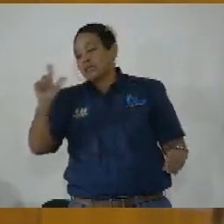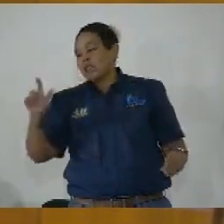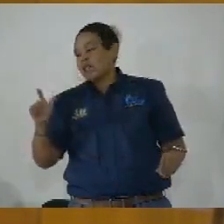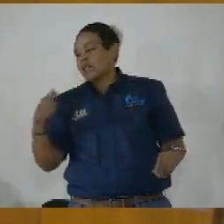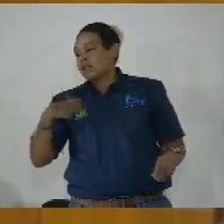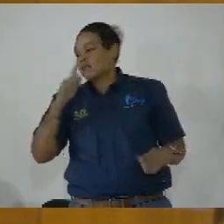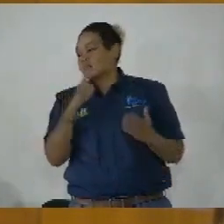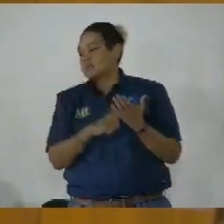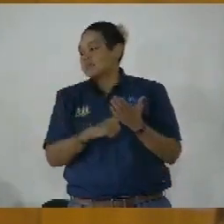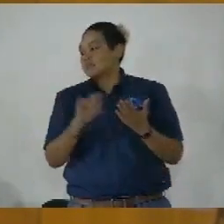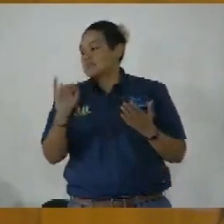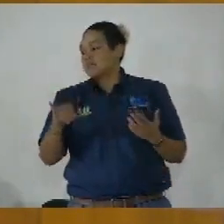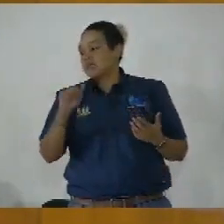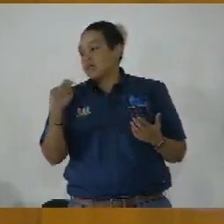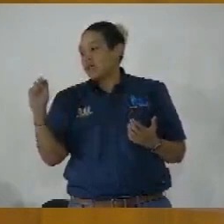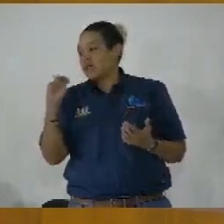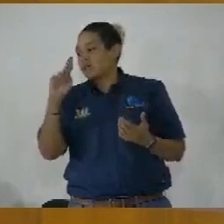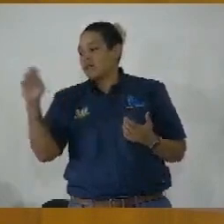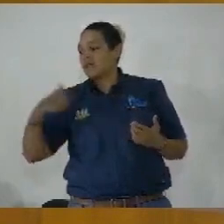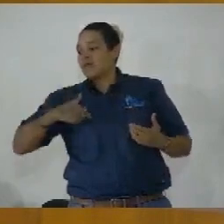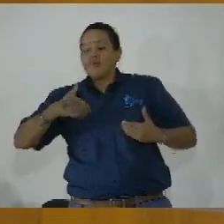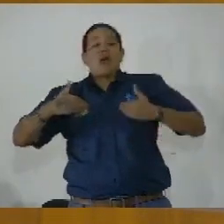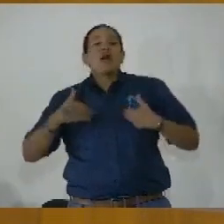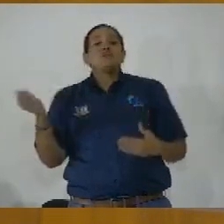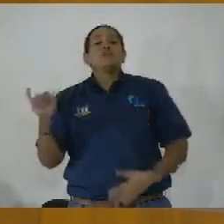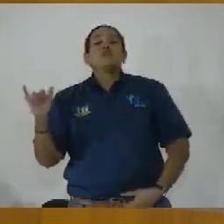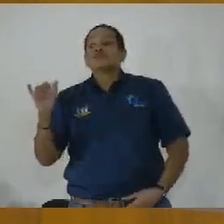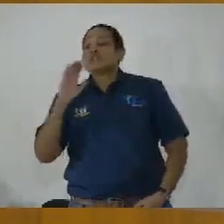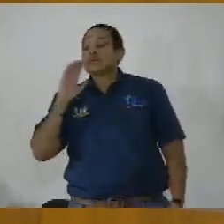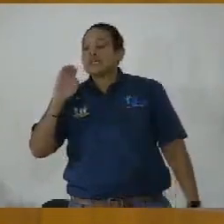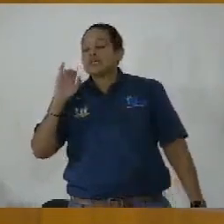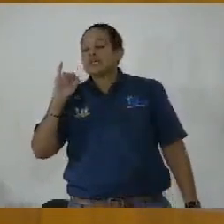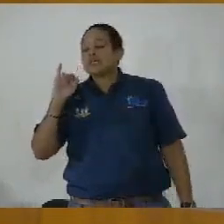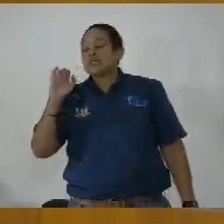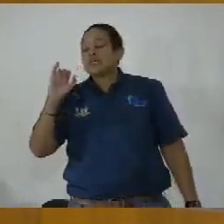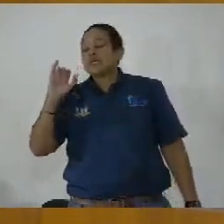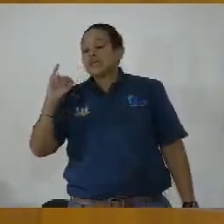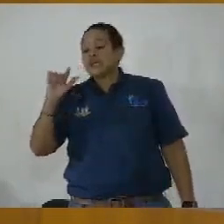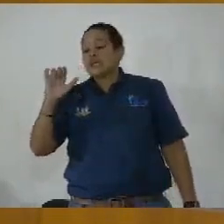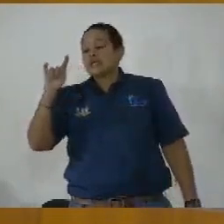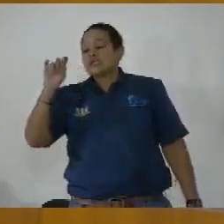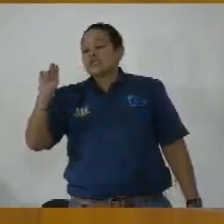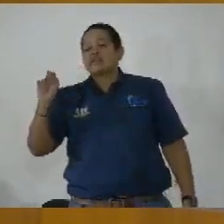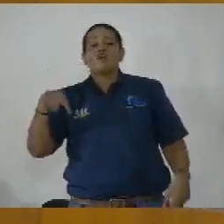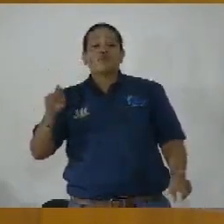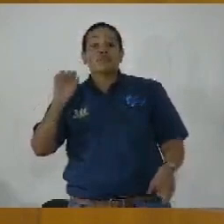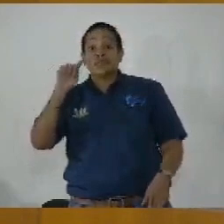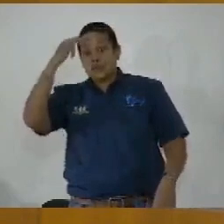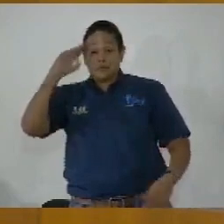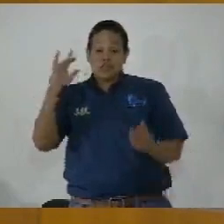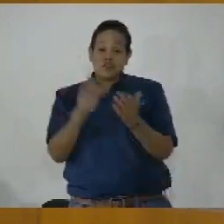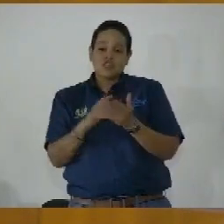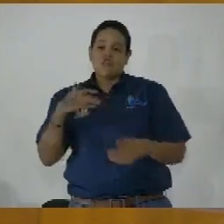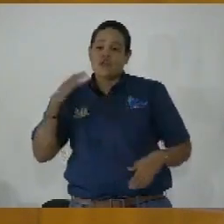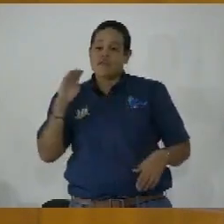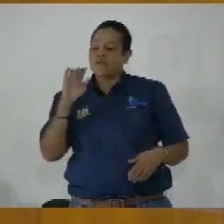discuss that, Anne-Marie. And we also have East Islington Road. In St. Mary Central, we have